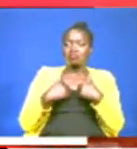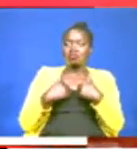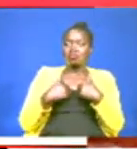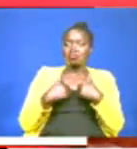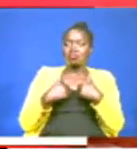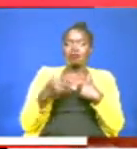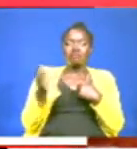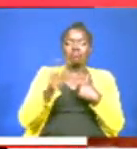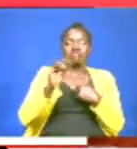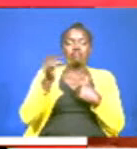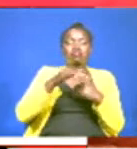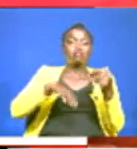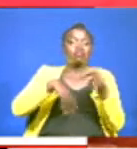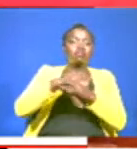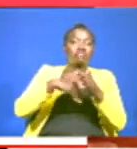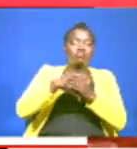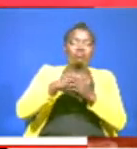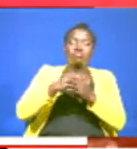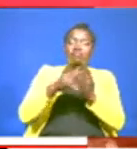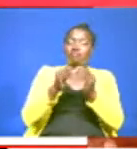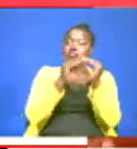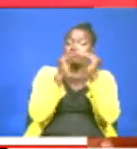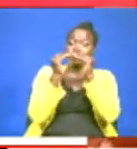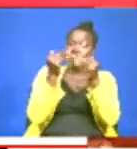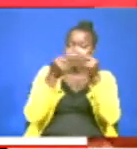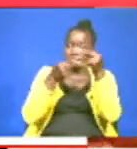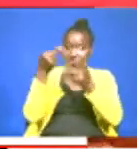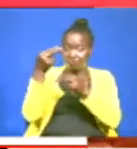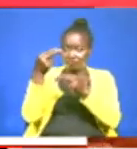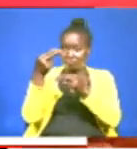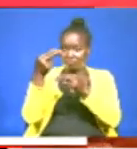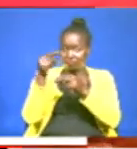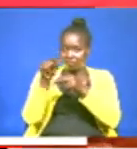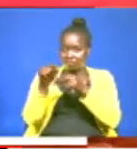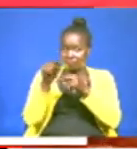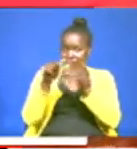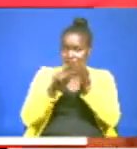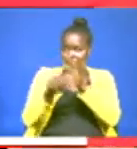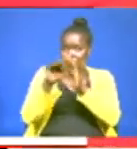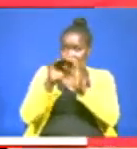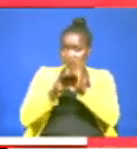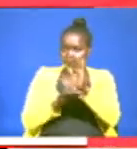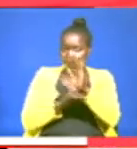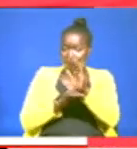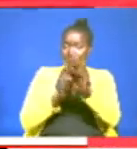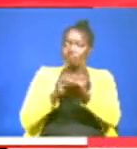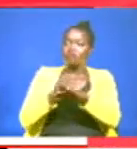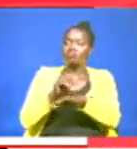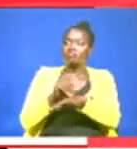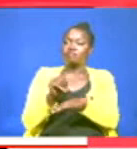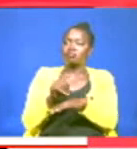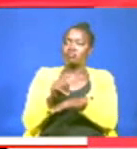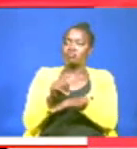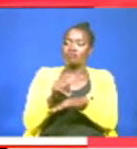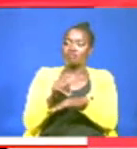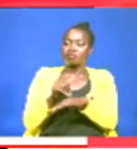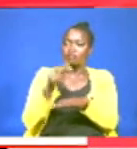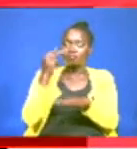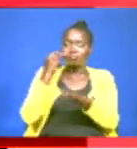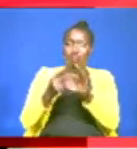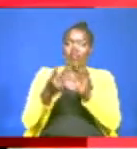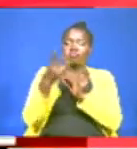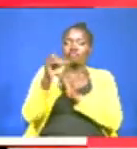Kenyan football to the elite level. And that is under the program we are calling Vision